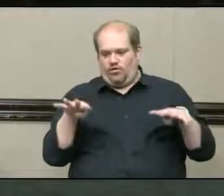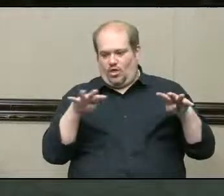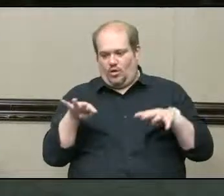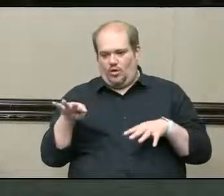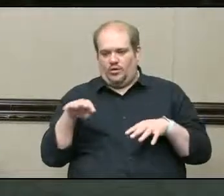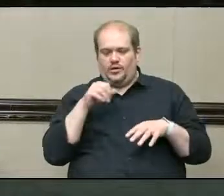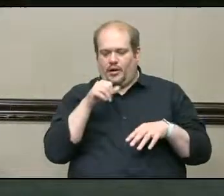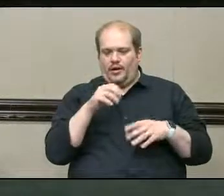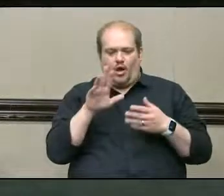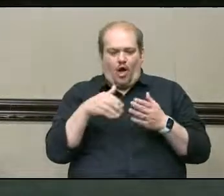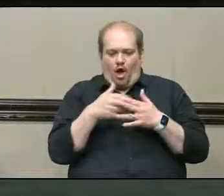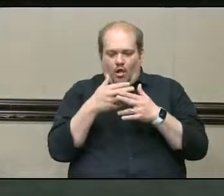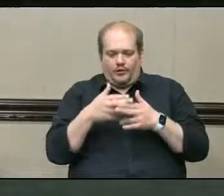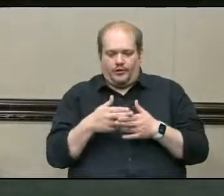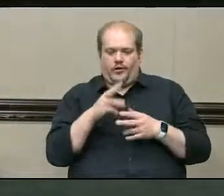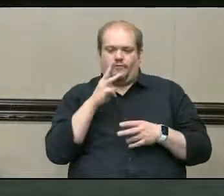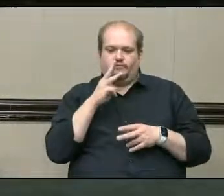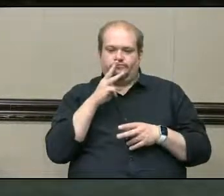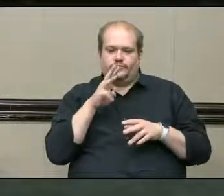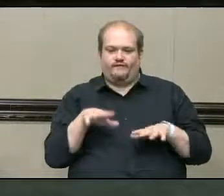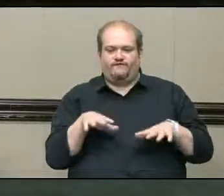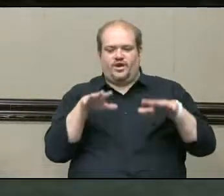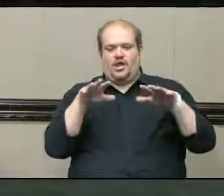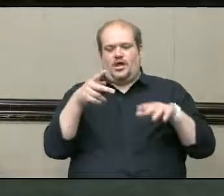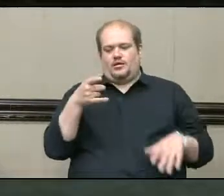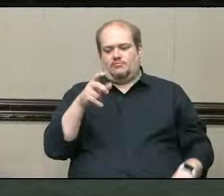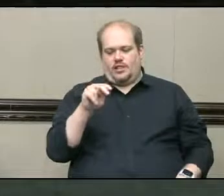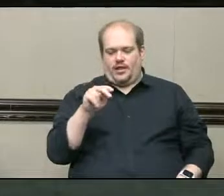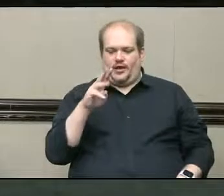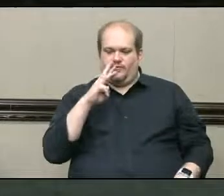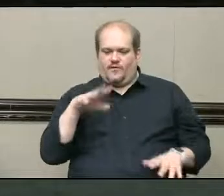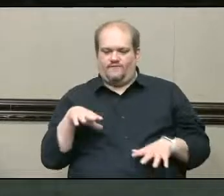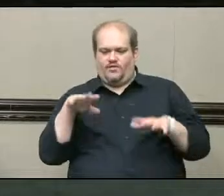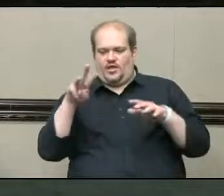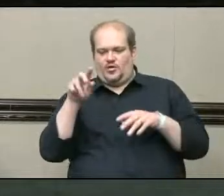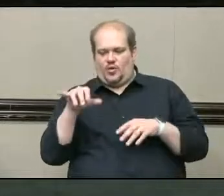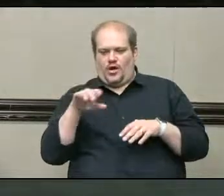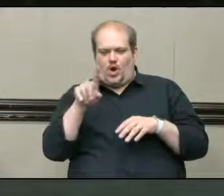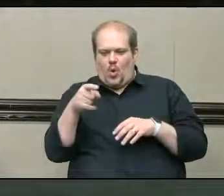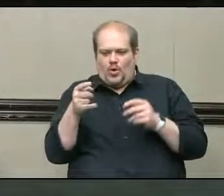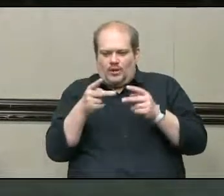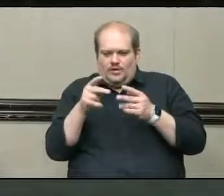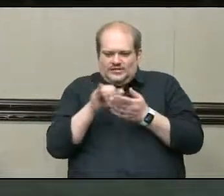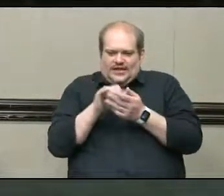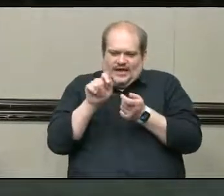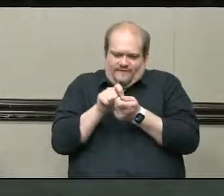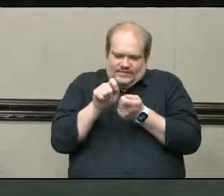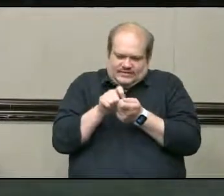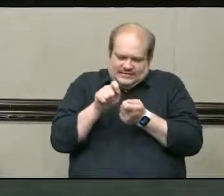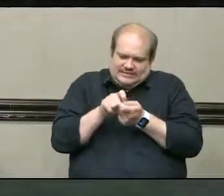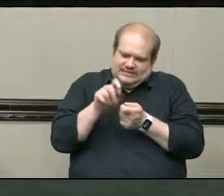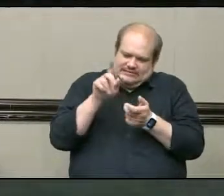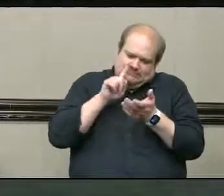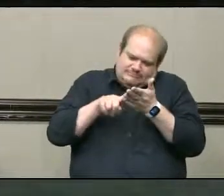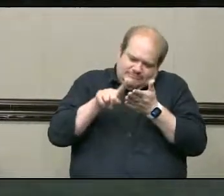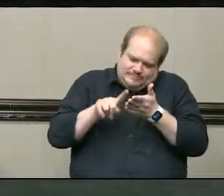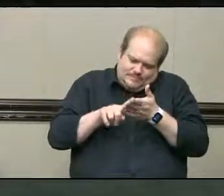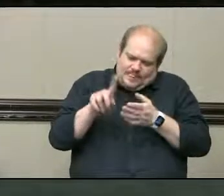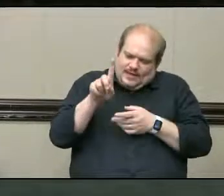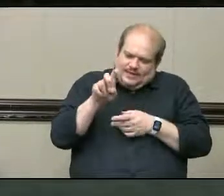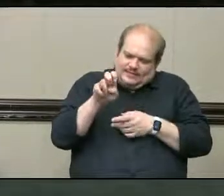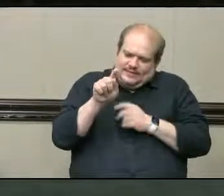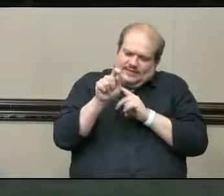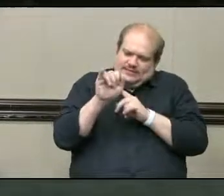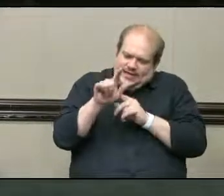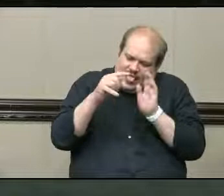is considered a floodplain or a floodway. Only those areas that have had that detailed study and that it's been